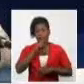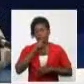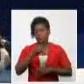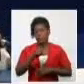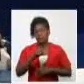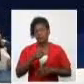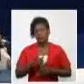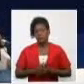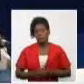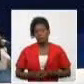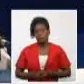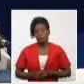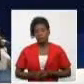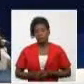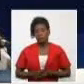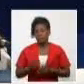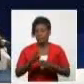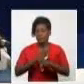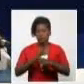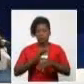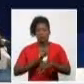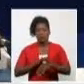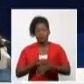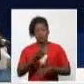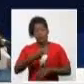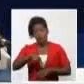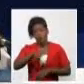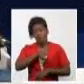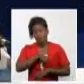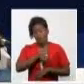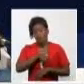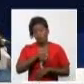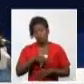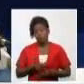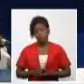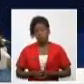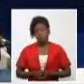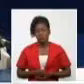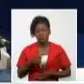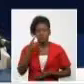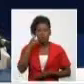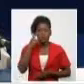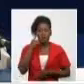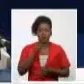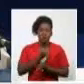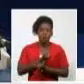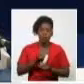with a history of ischemic cardiopathy and senile dementia,